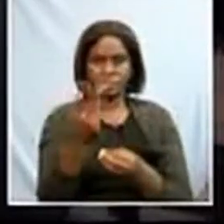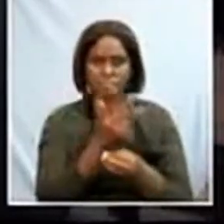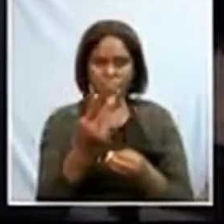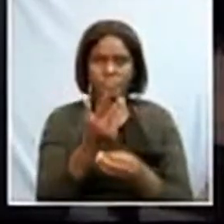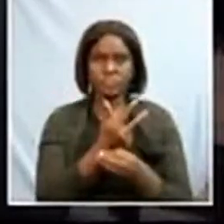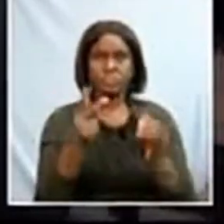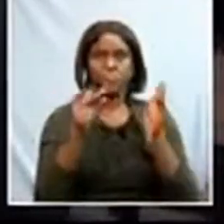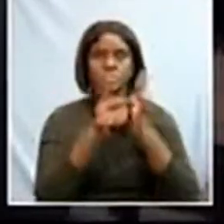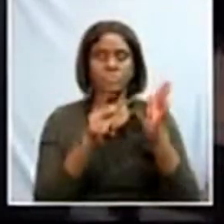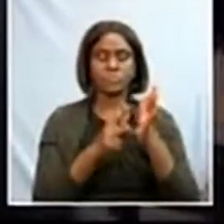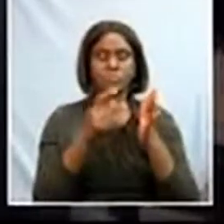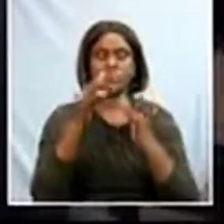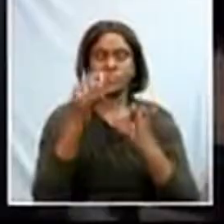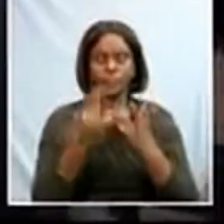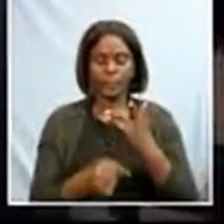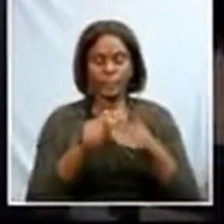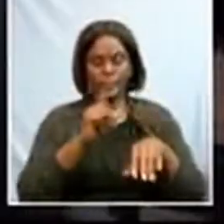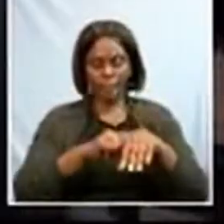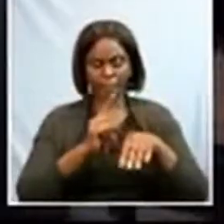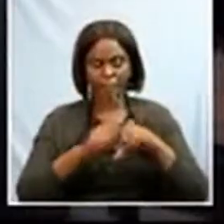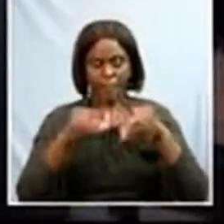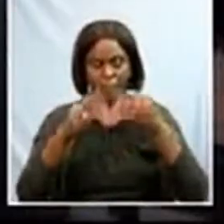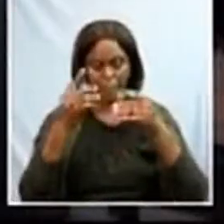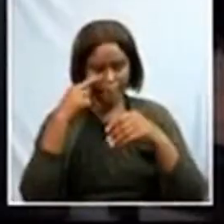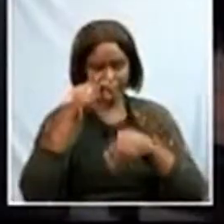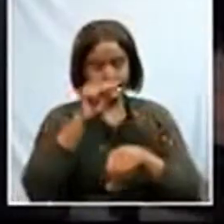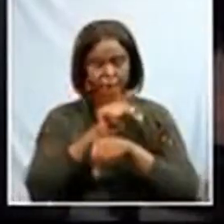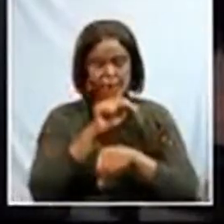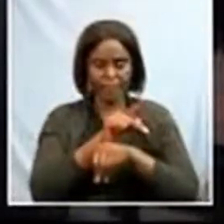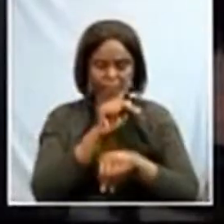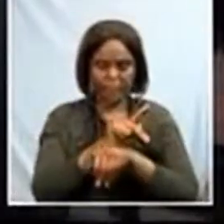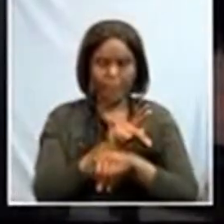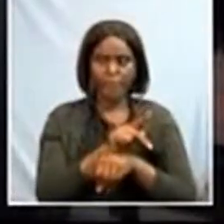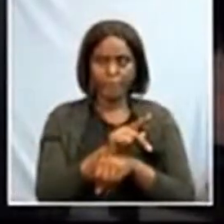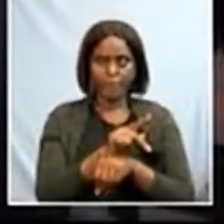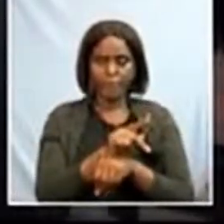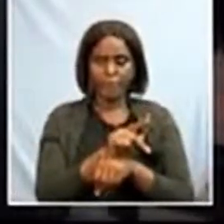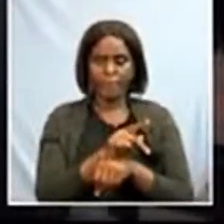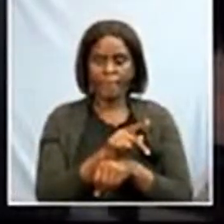principles of timely delivery of a project,